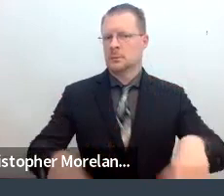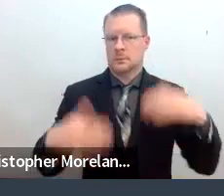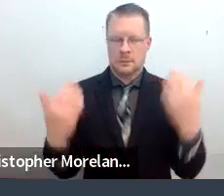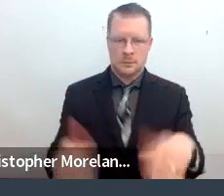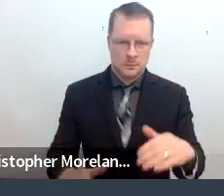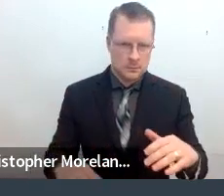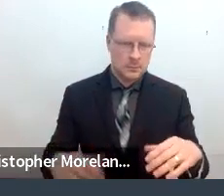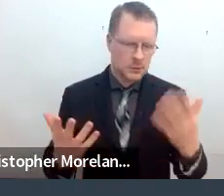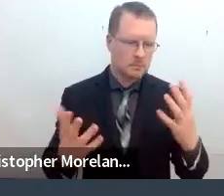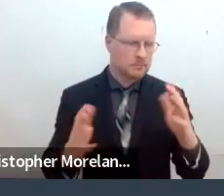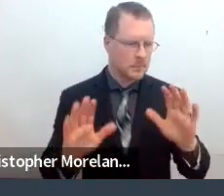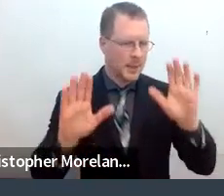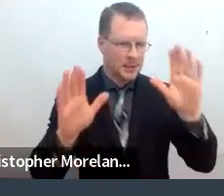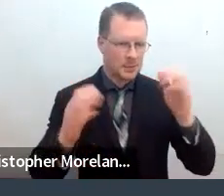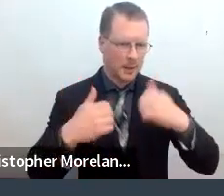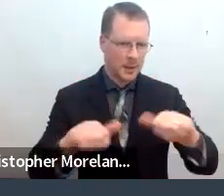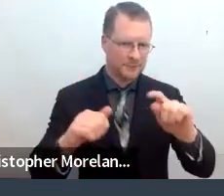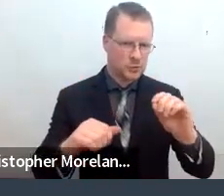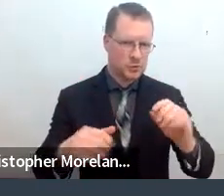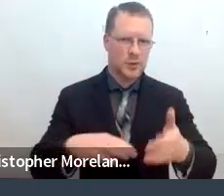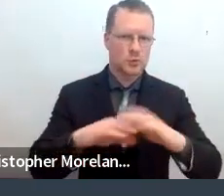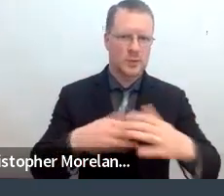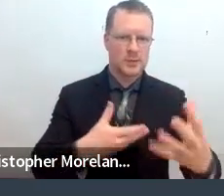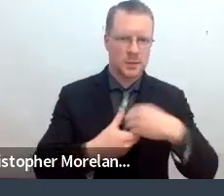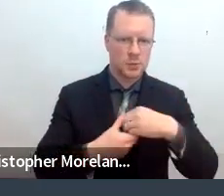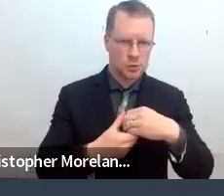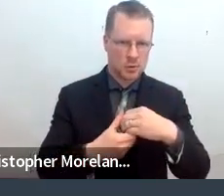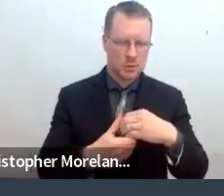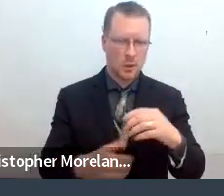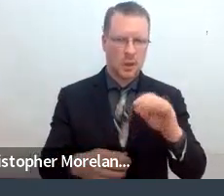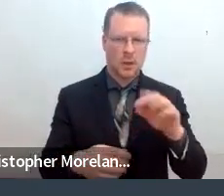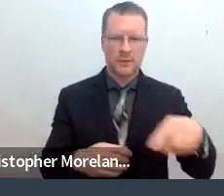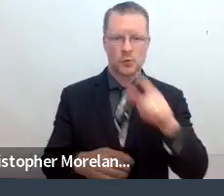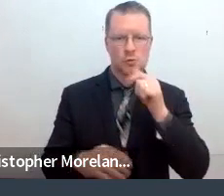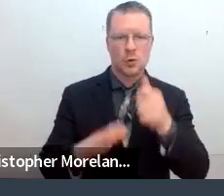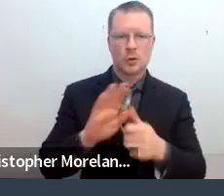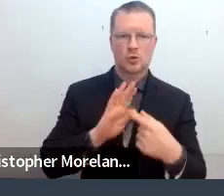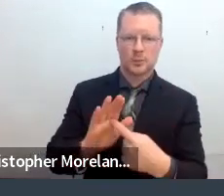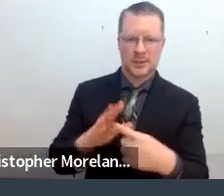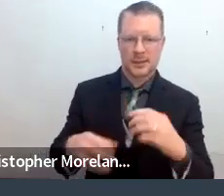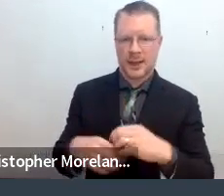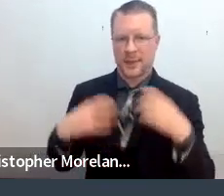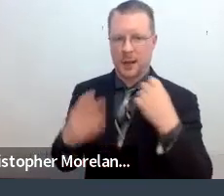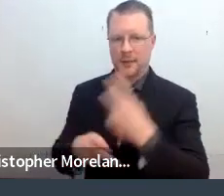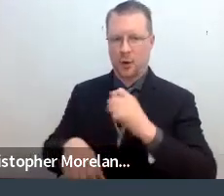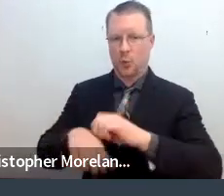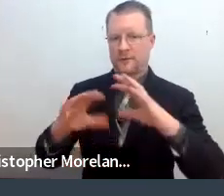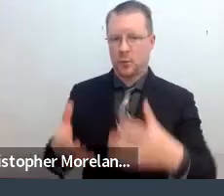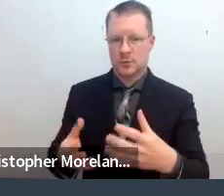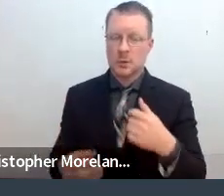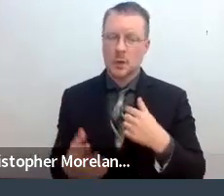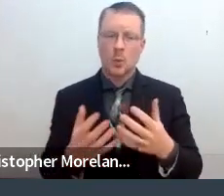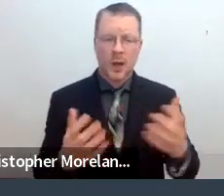20 years, we have seen some excellent efforts to increase the inclusion of those who